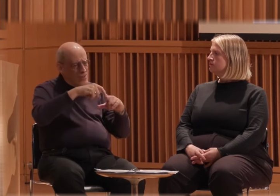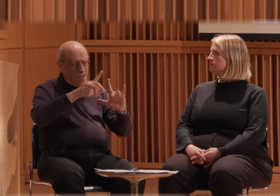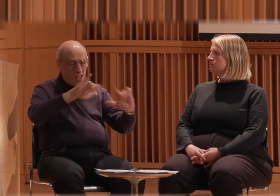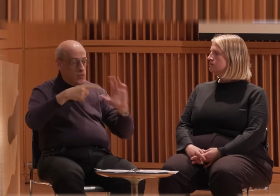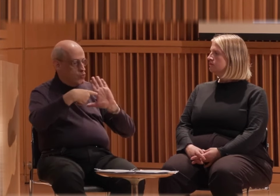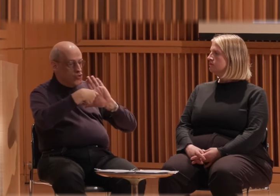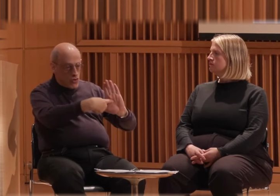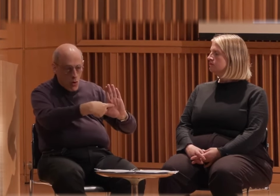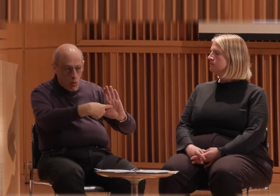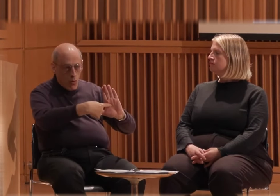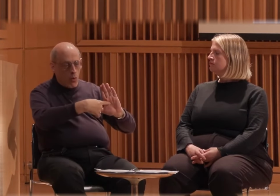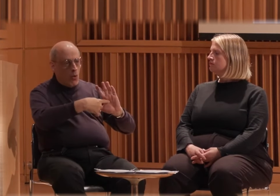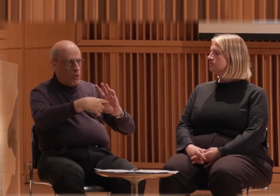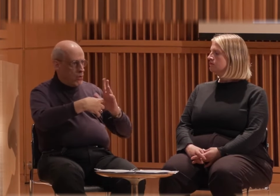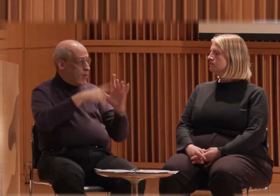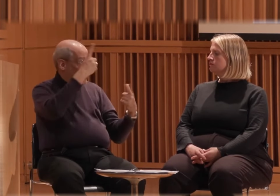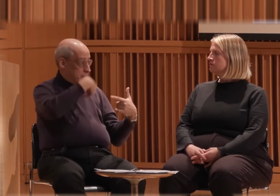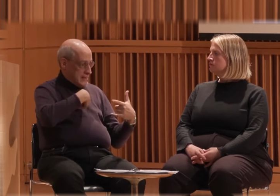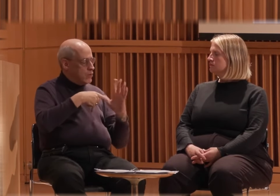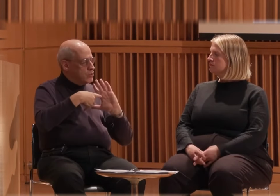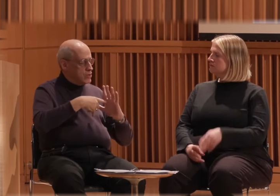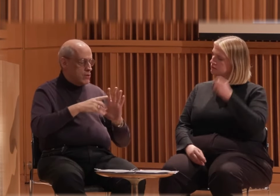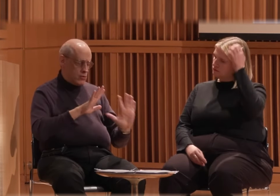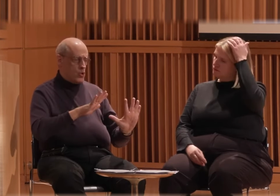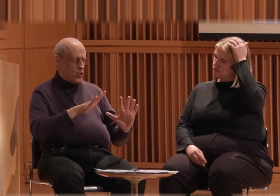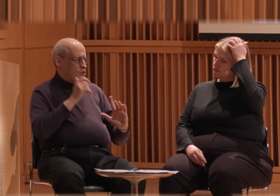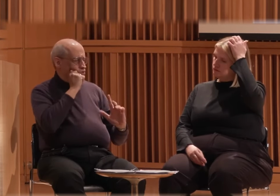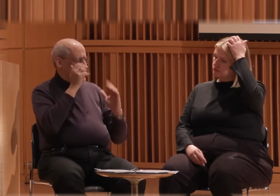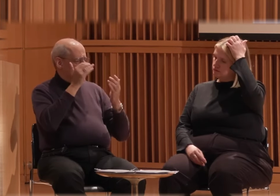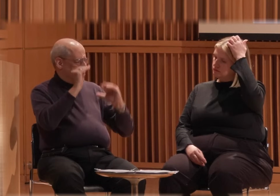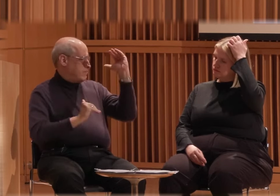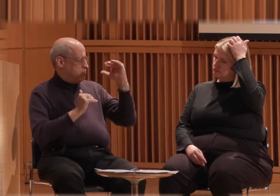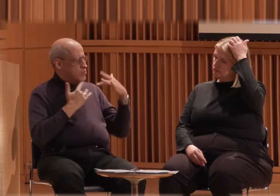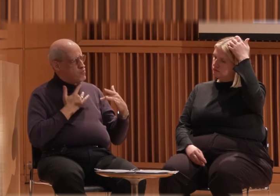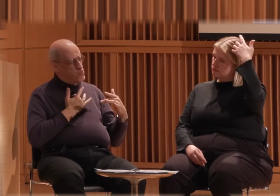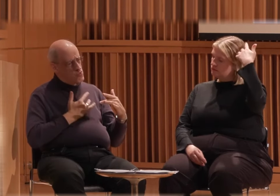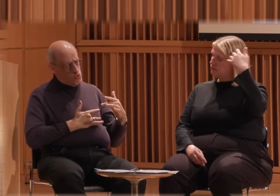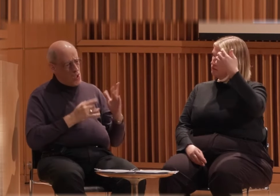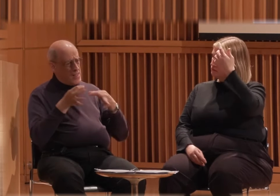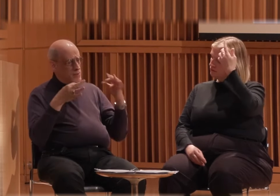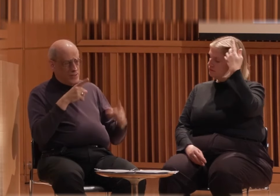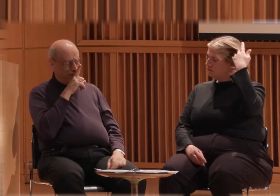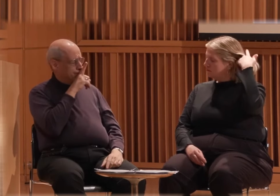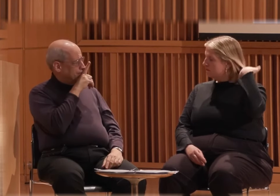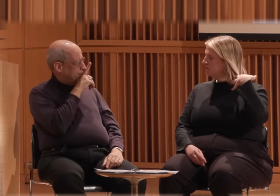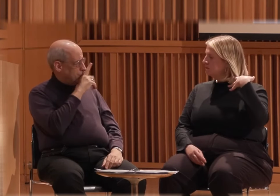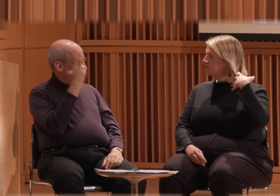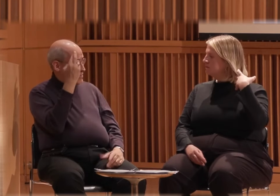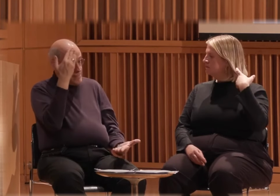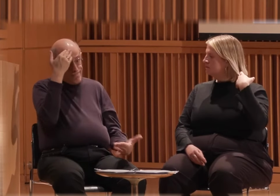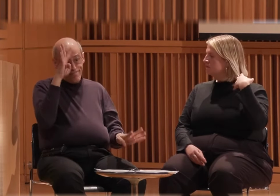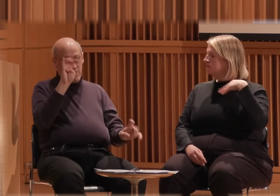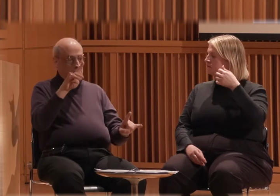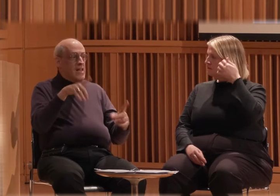show very, at least to me, depressing racial disparities, but not a lot of explanation for why they occurred. And I think that's